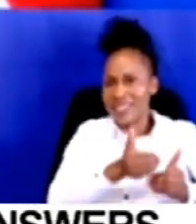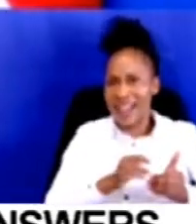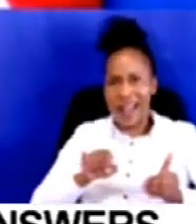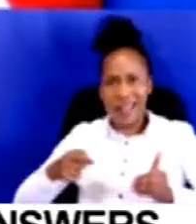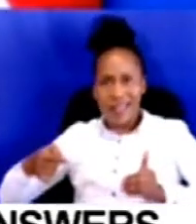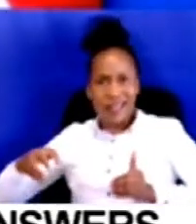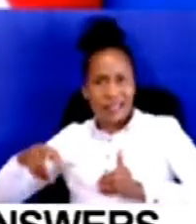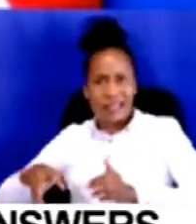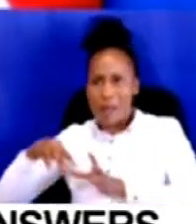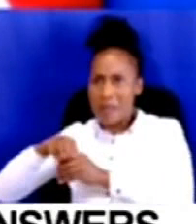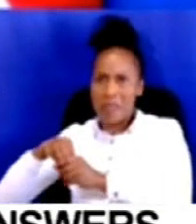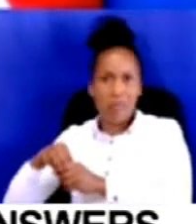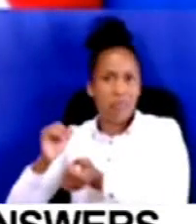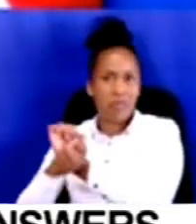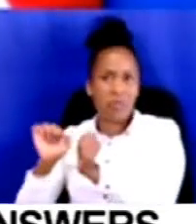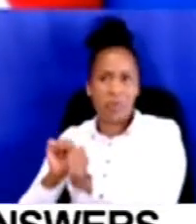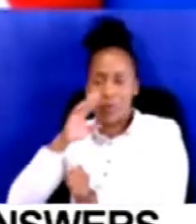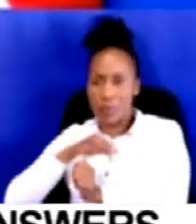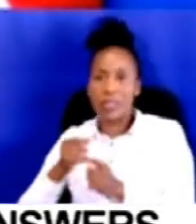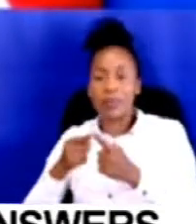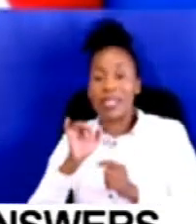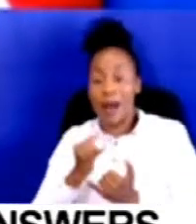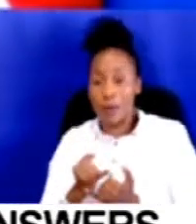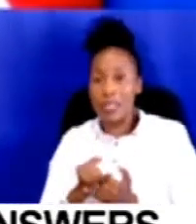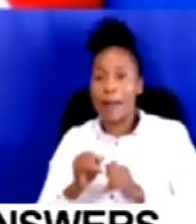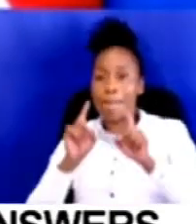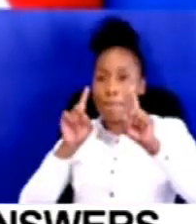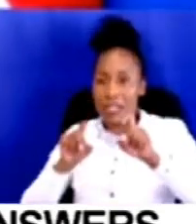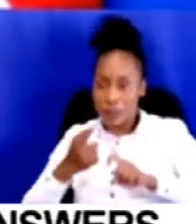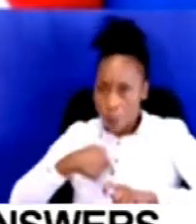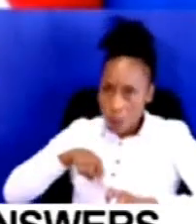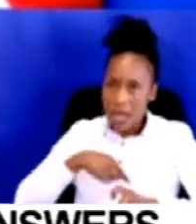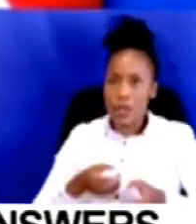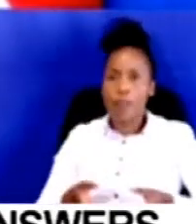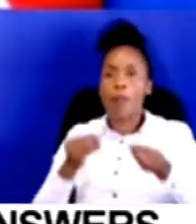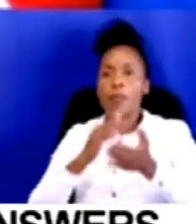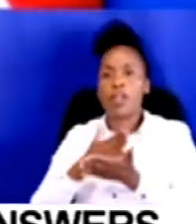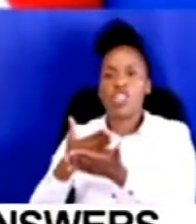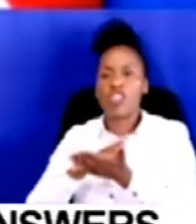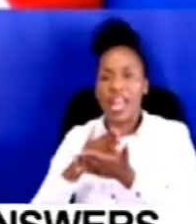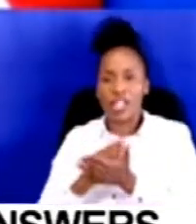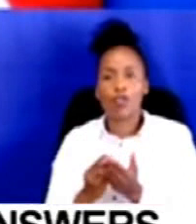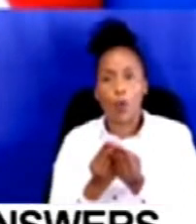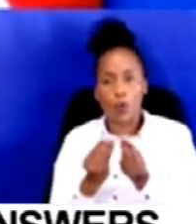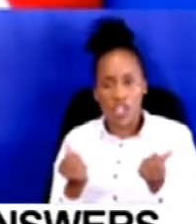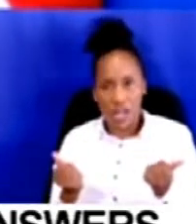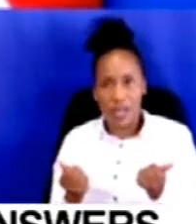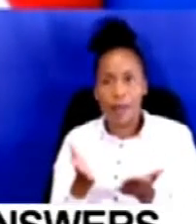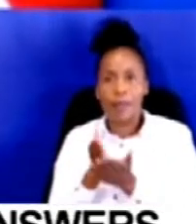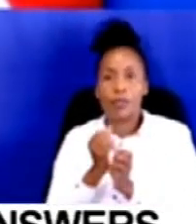Therefore, it is incumbent upon all of us to find shared solutions to ensure that